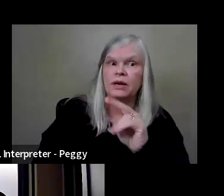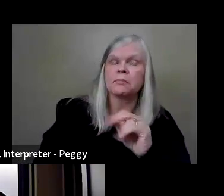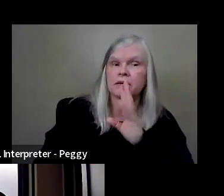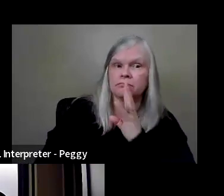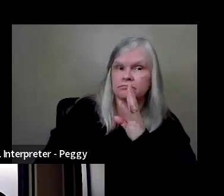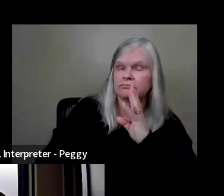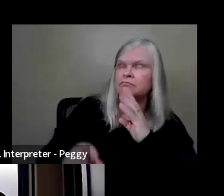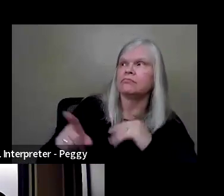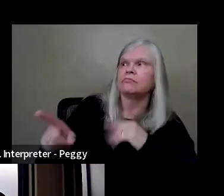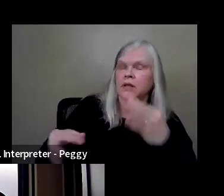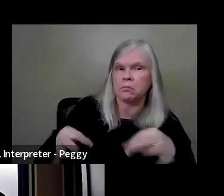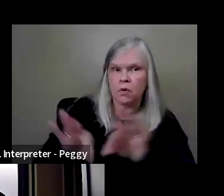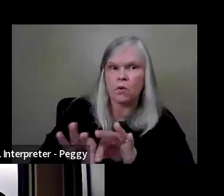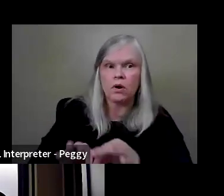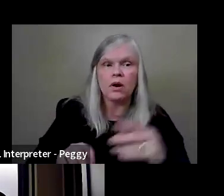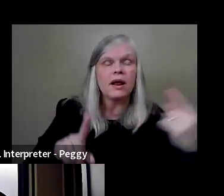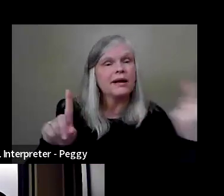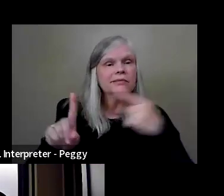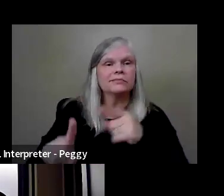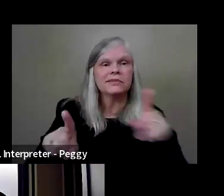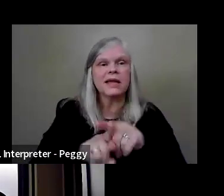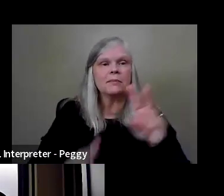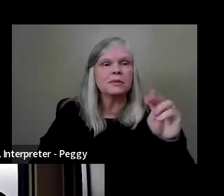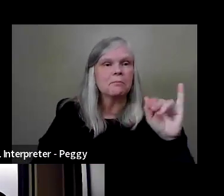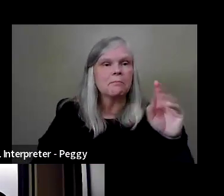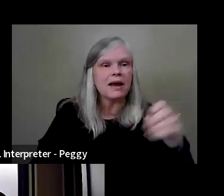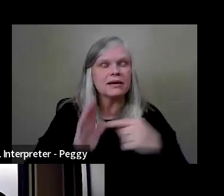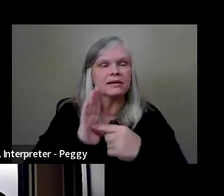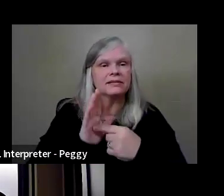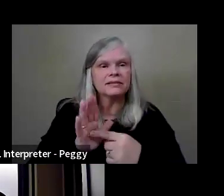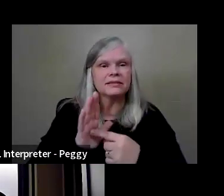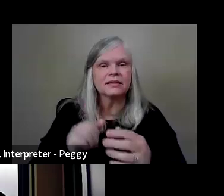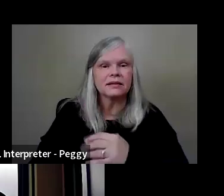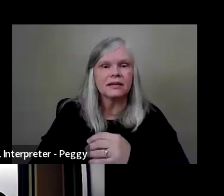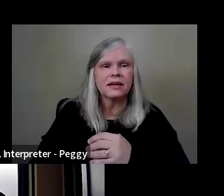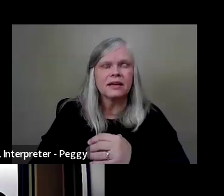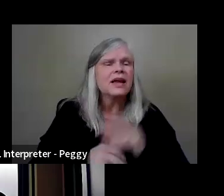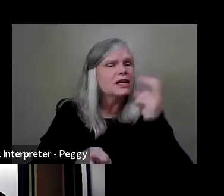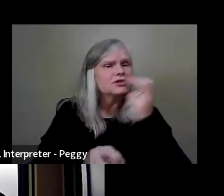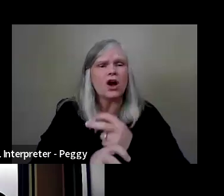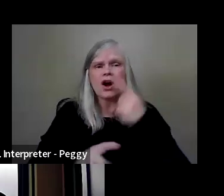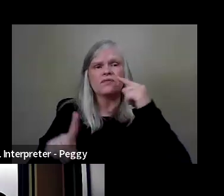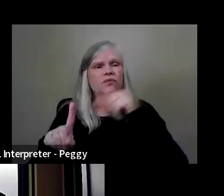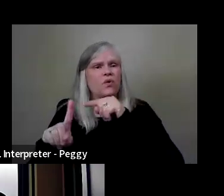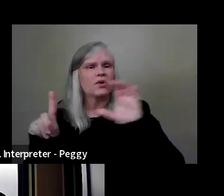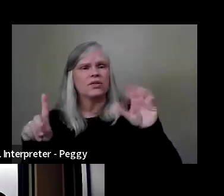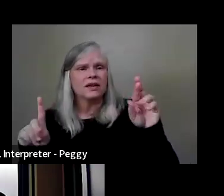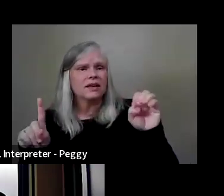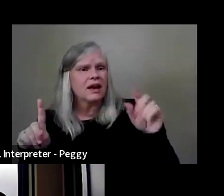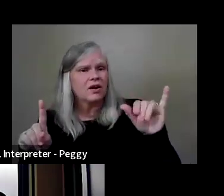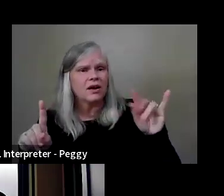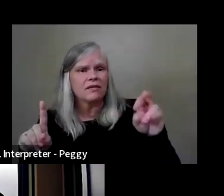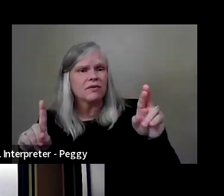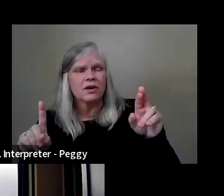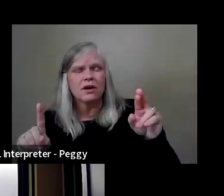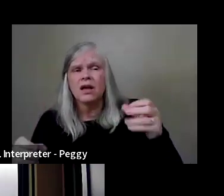important. And kind of back to Mike's example, it's really hard for the caregiver. And a lot of people,